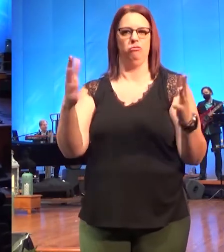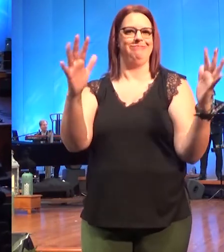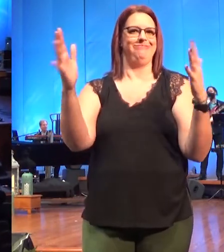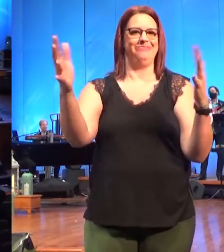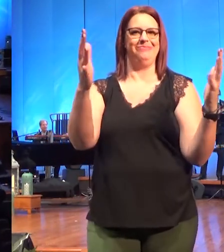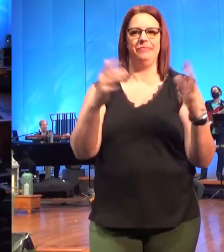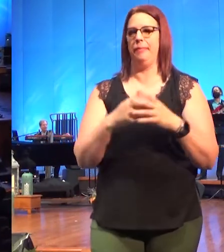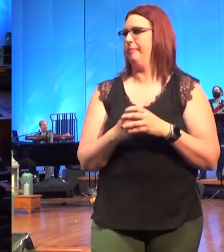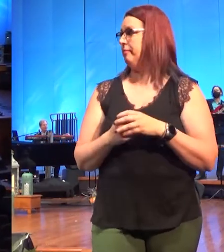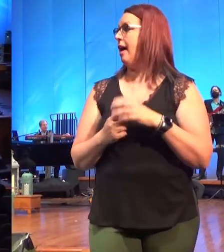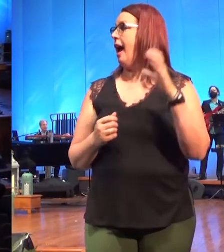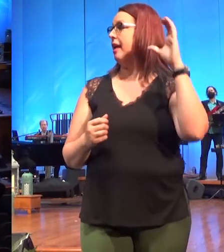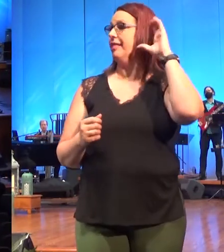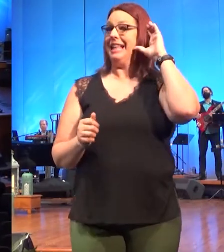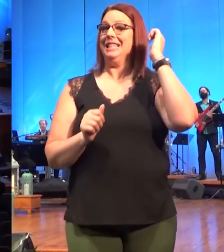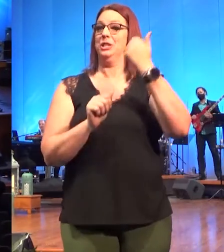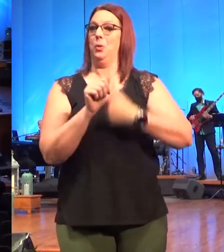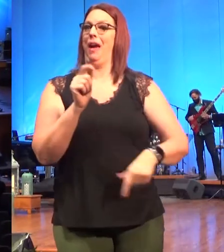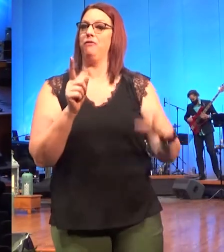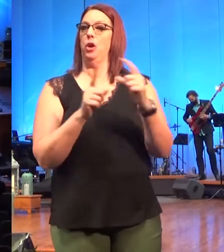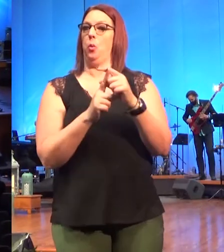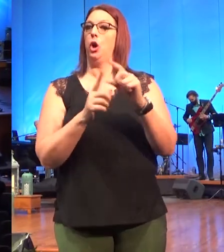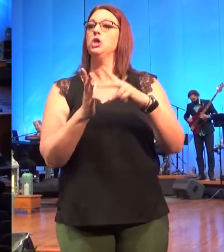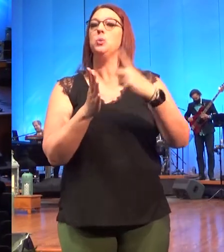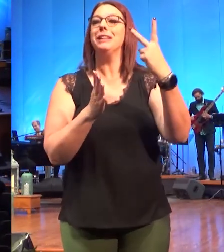I listened to every word of it twice.